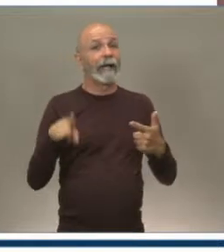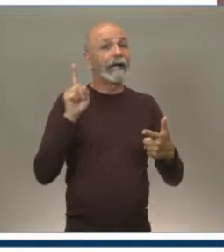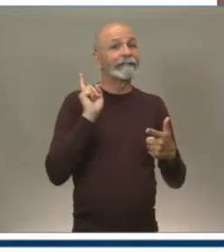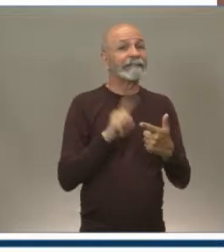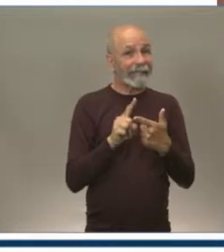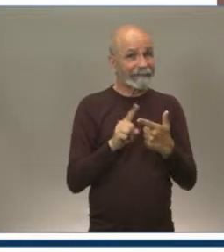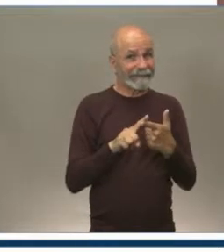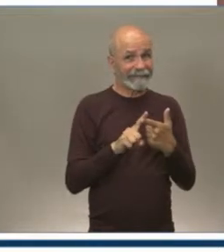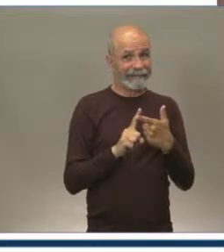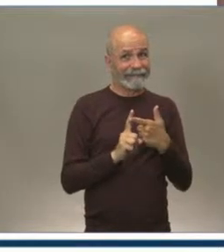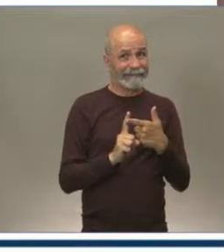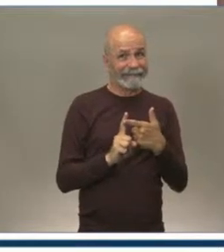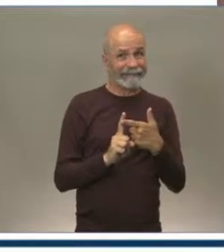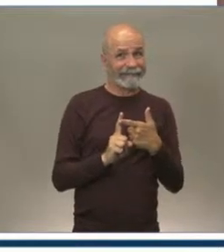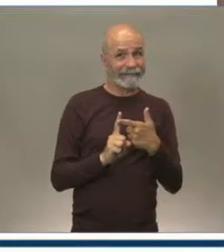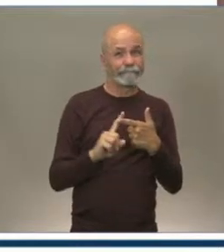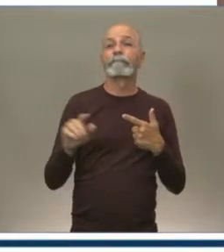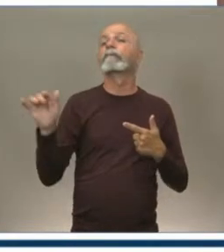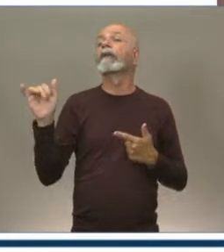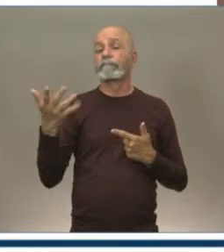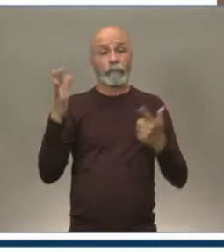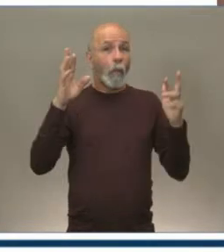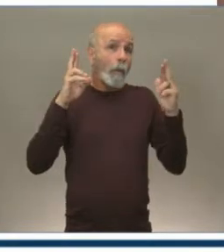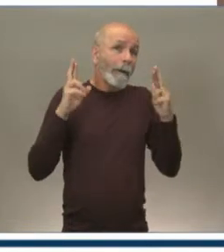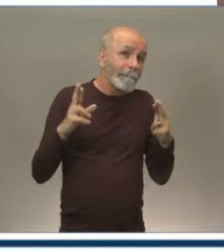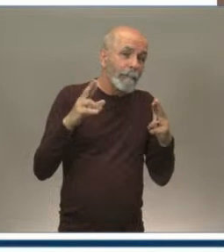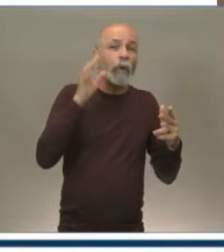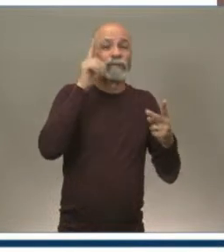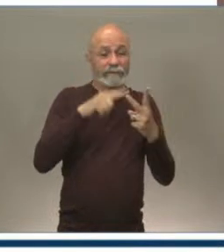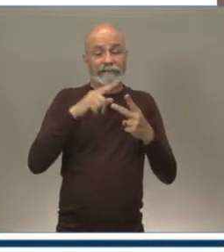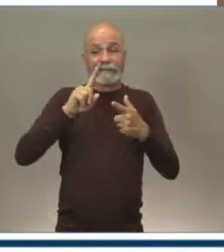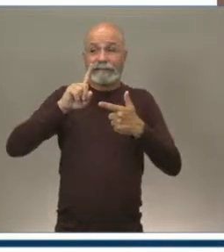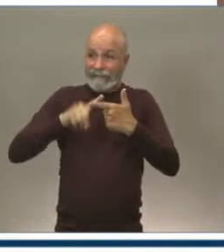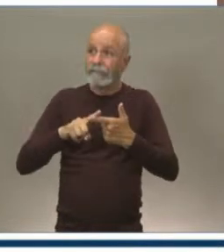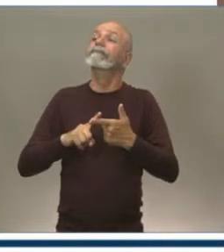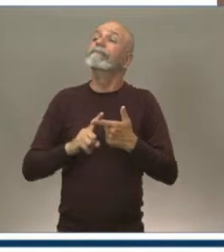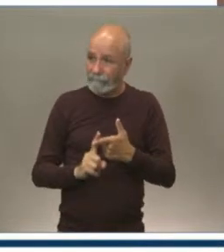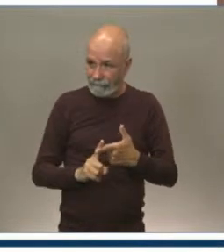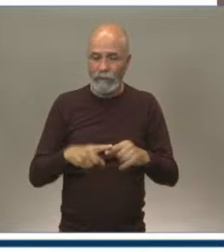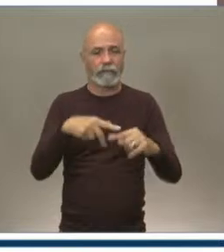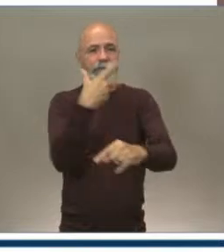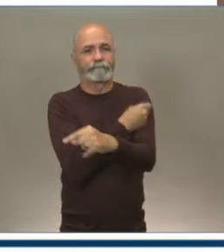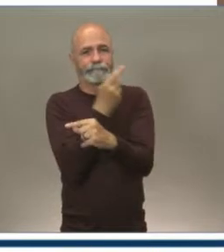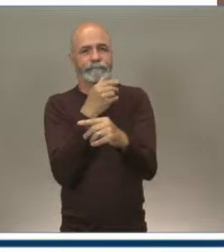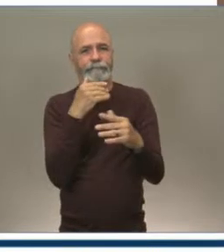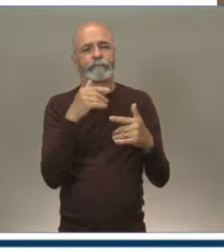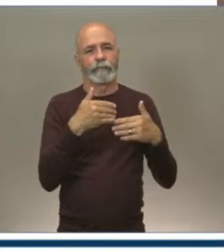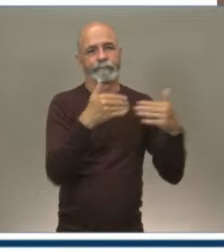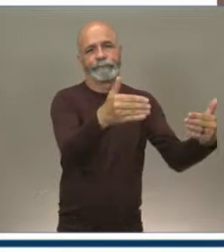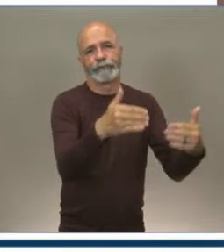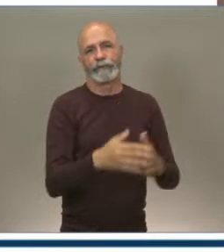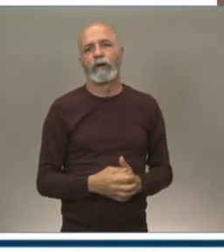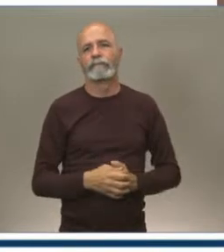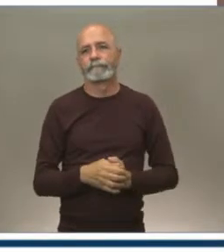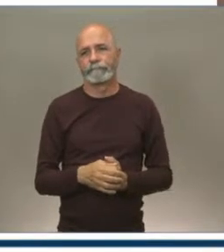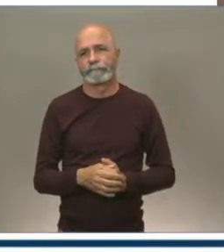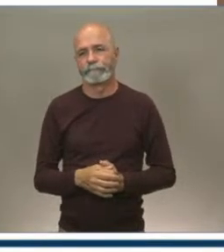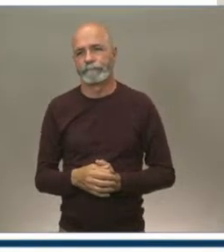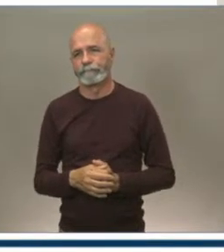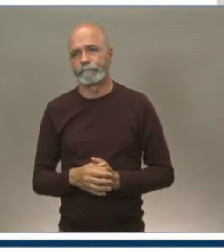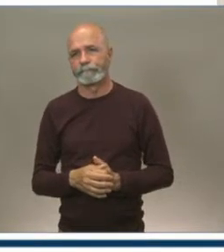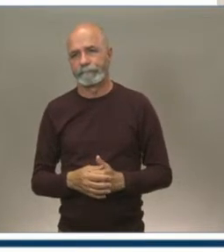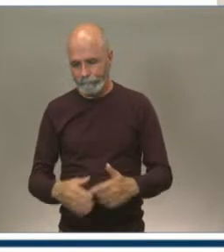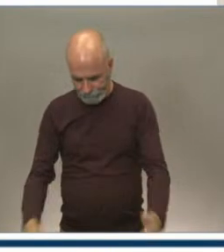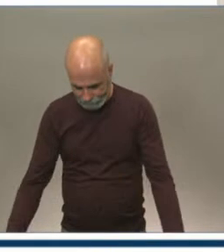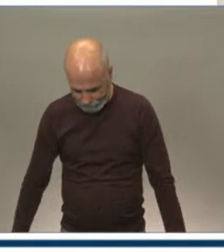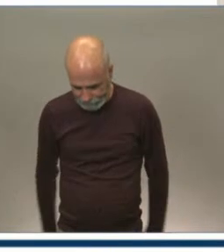all of our priority areas to get a second vaccine, which is the path that we're on. And so we are very much in support of that. Next, we'll go